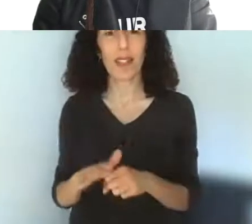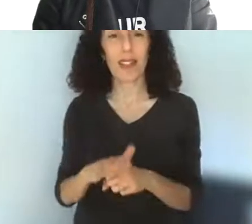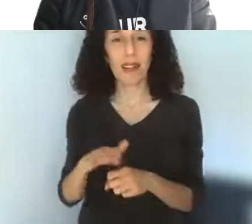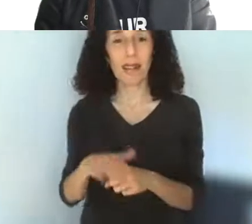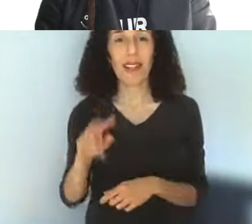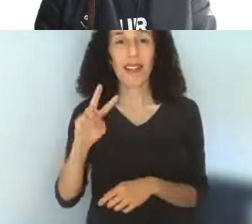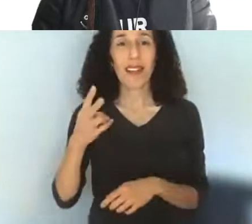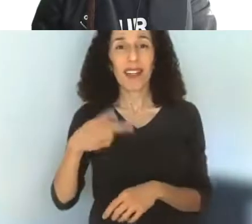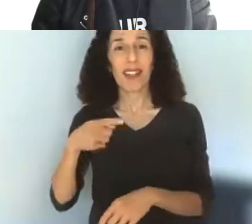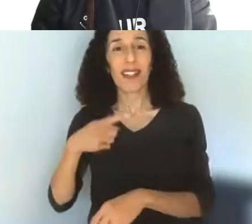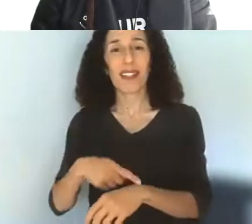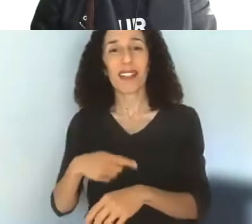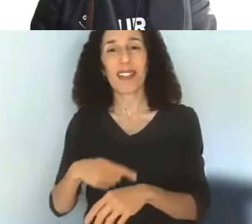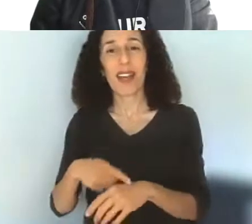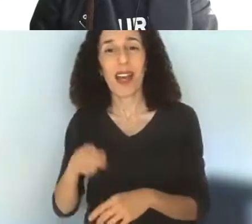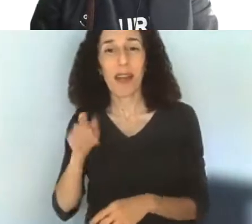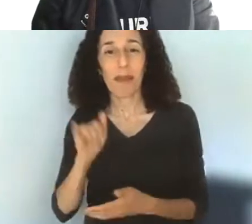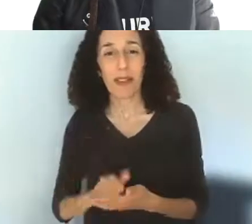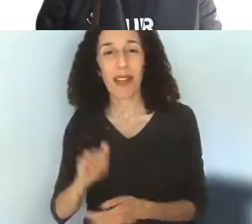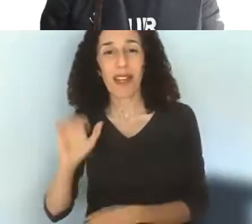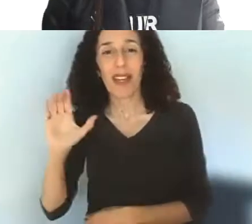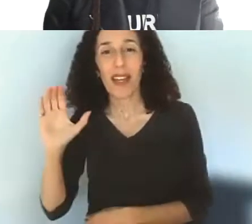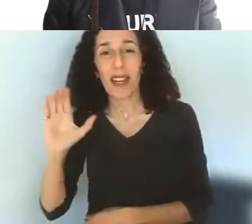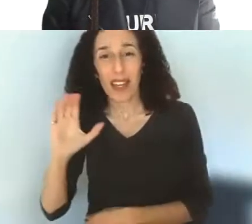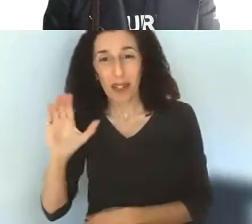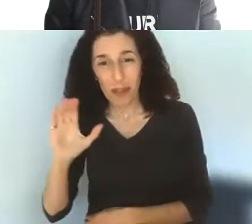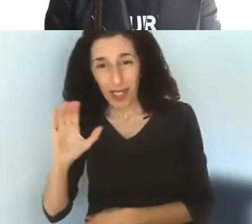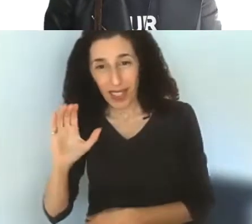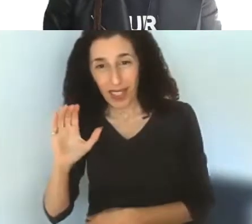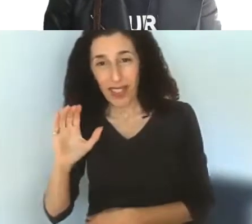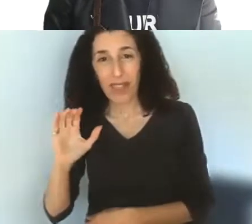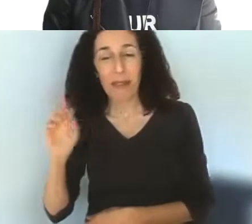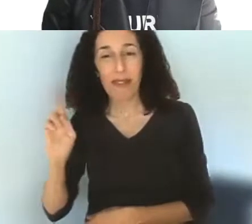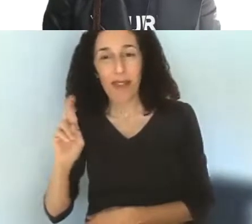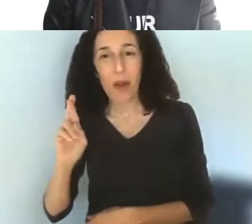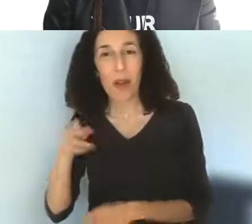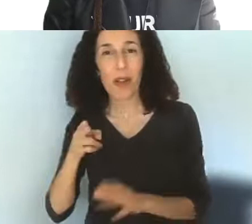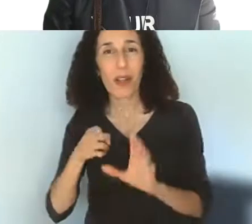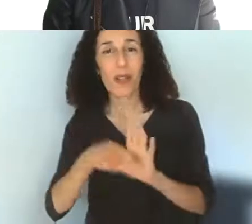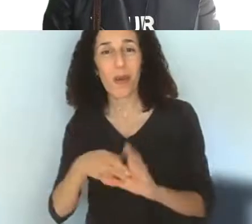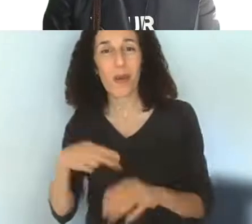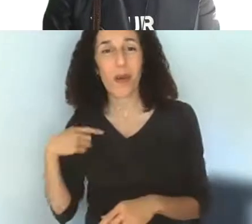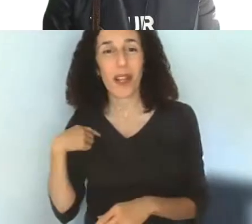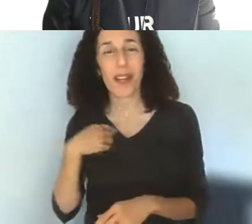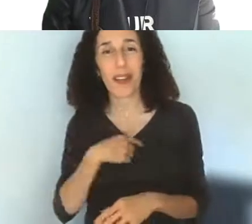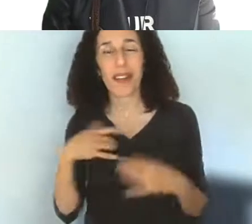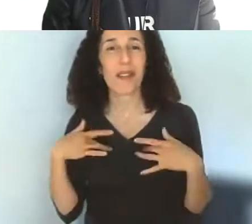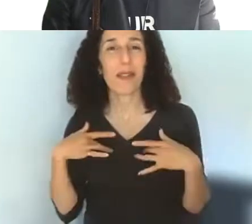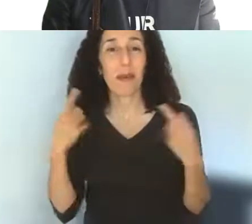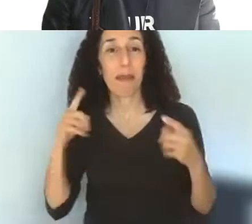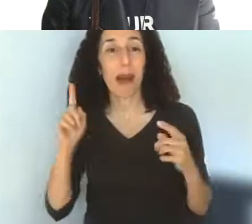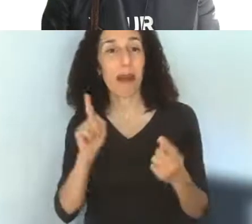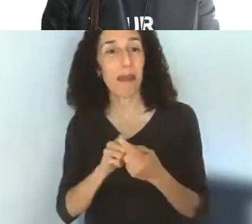Catarina Rivera at Blindish Latina joined us. So thrilled to have finally met